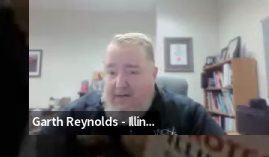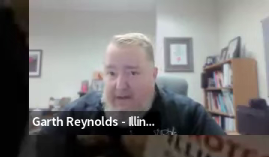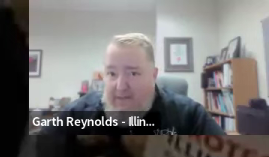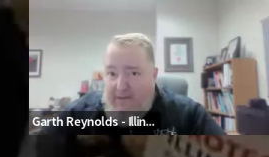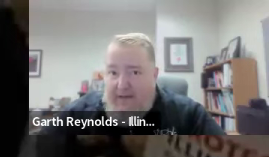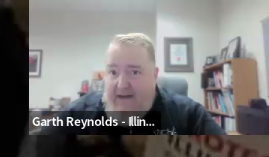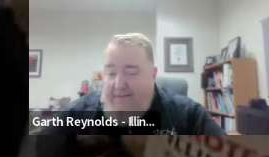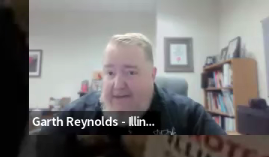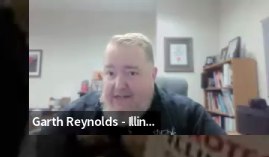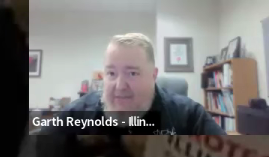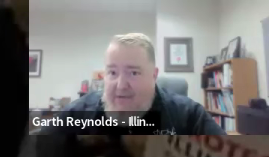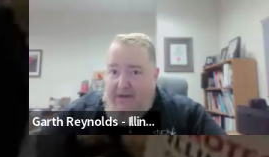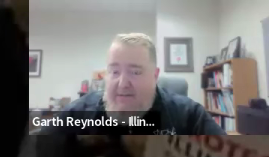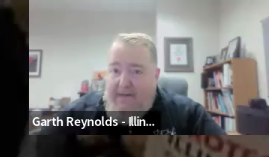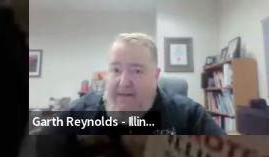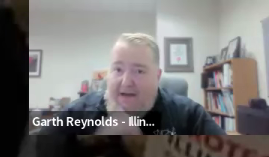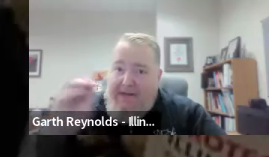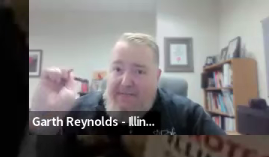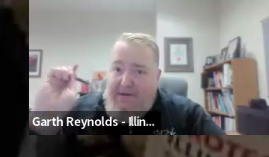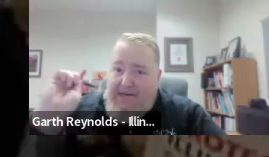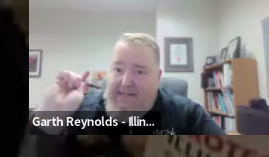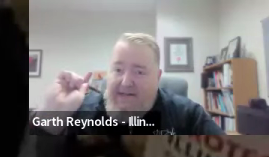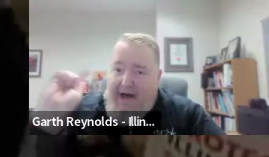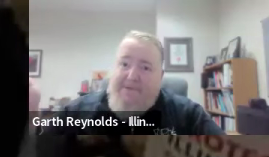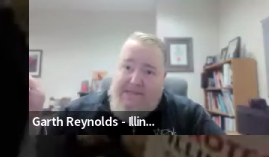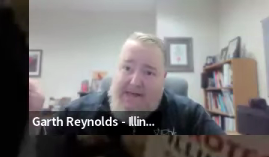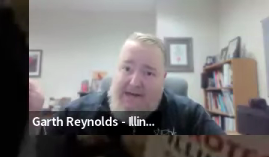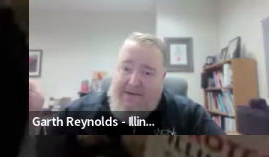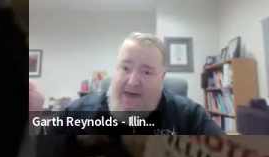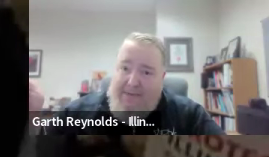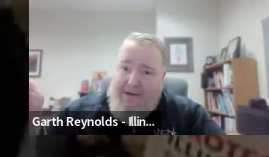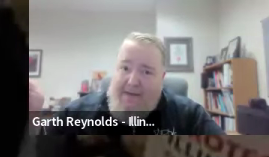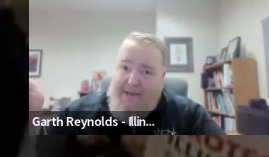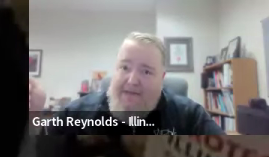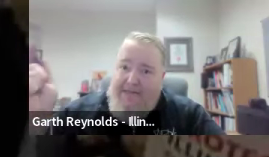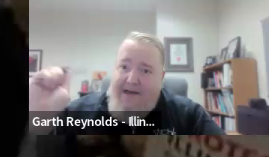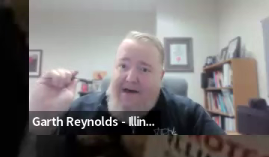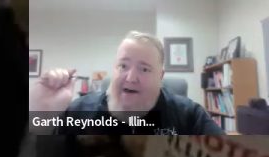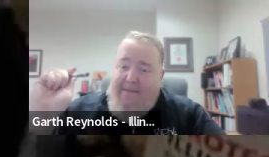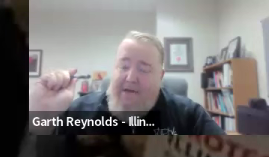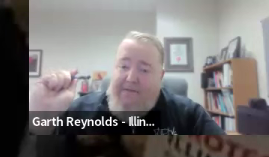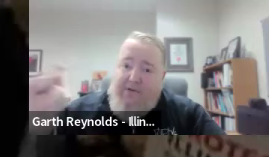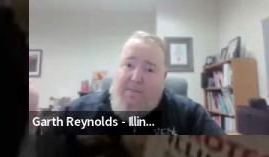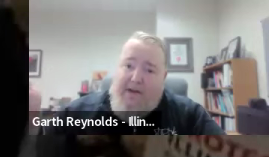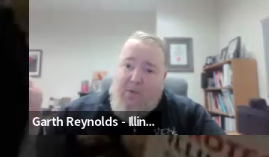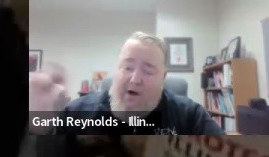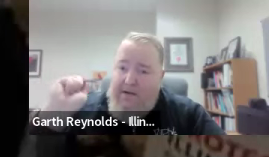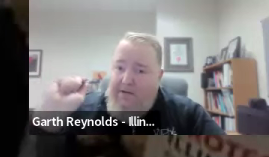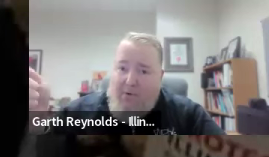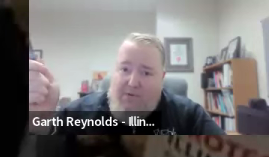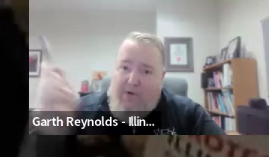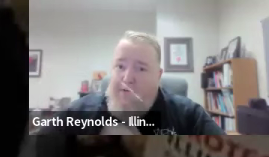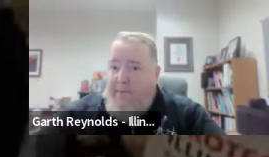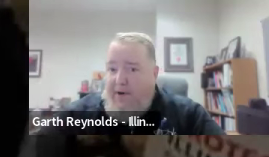limited parking available at the IPHA building, but the IPHA building is on the opposite side of the Capitol complex. If you don't mind to